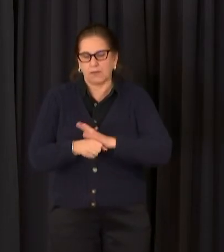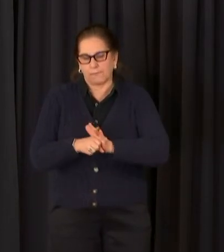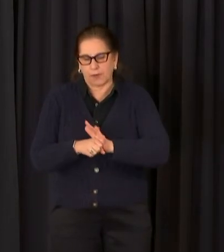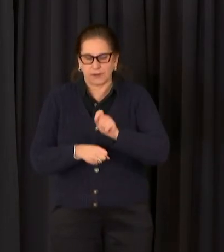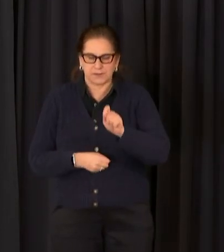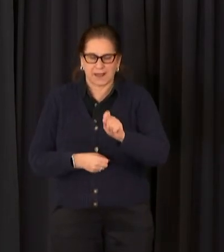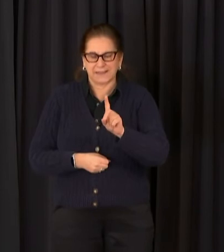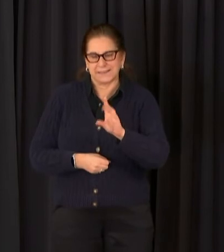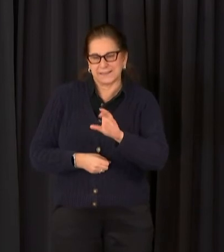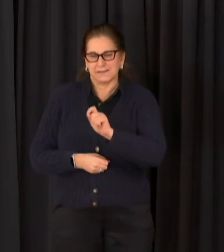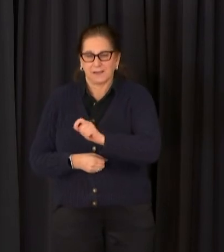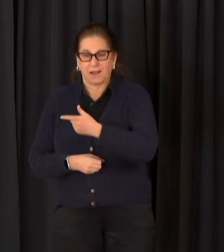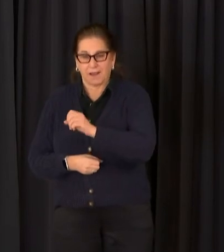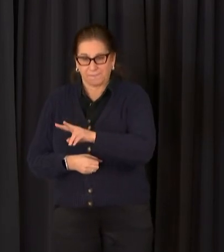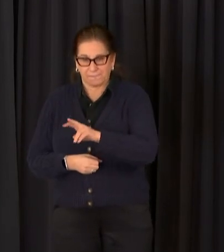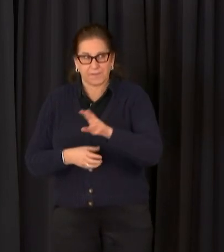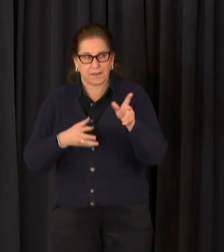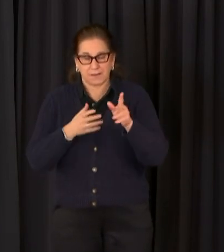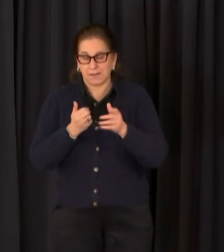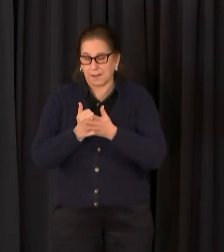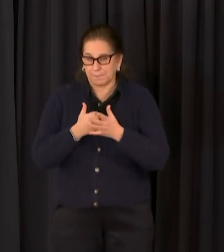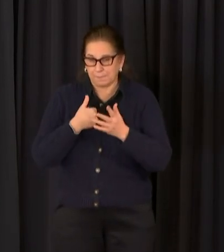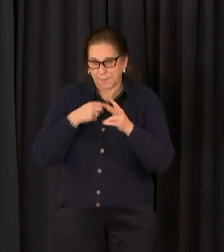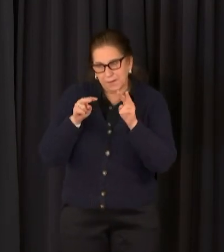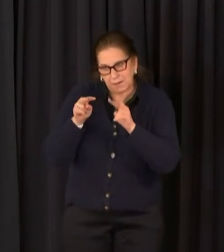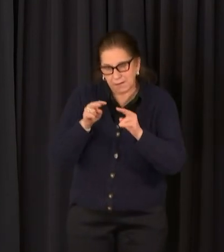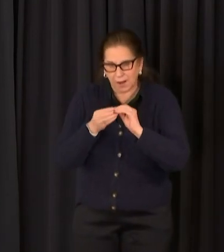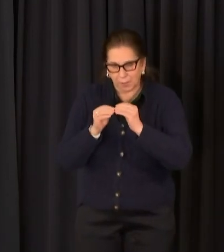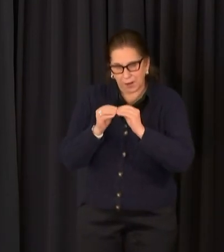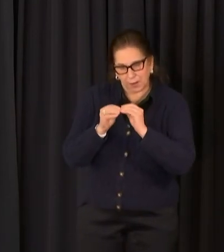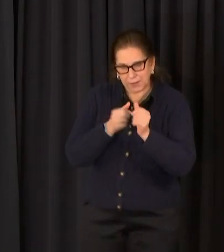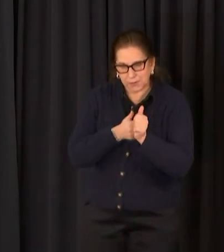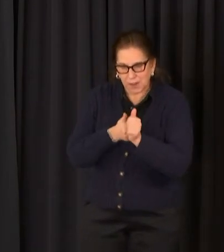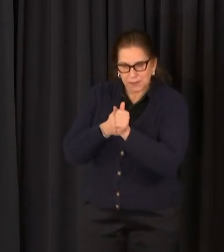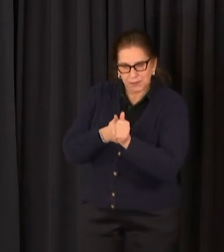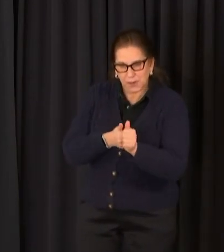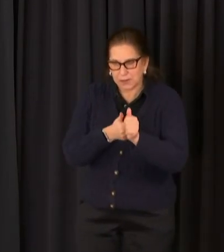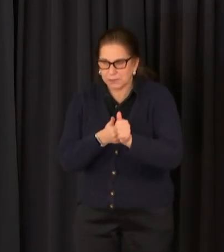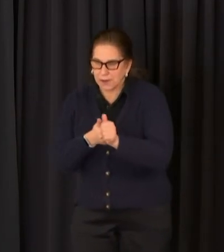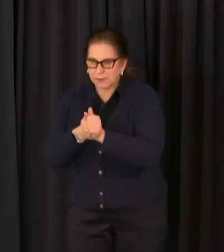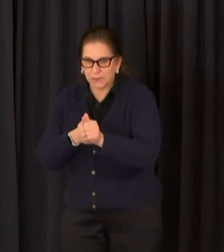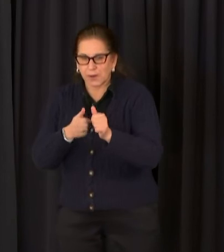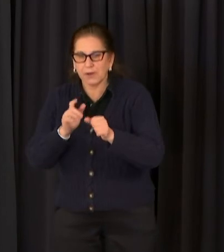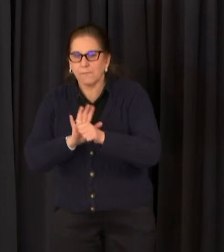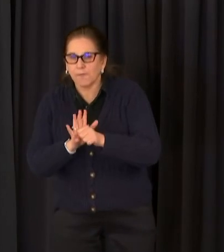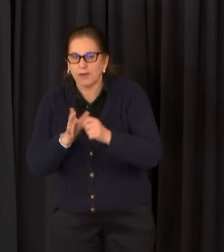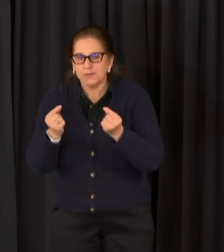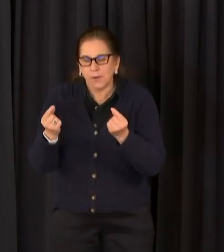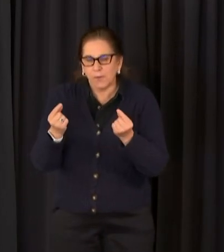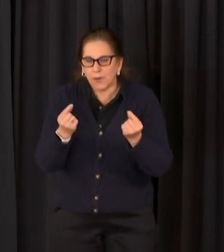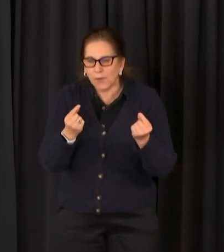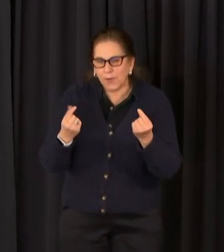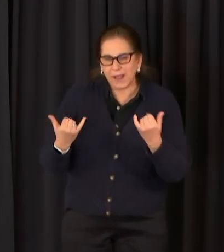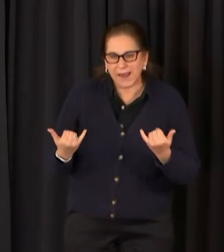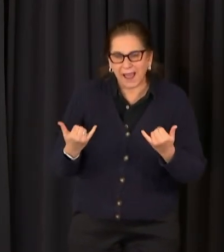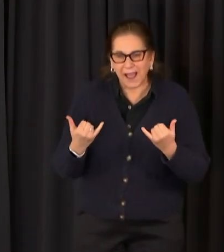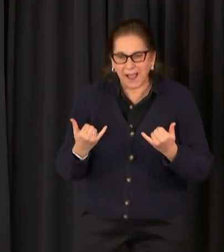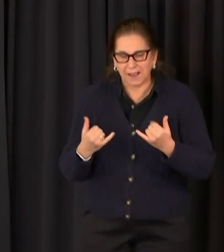coronavirus.dc.gov. That helps us to track the district's experience with COVID in 4 major